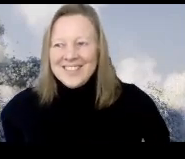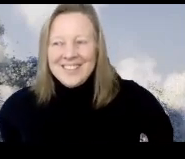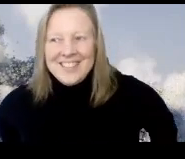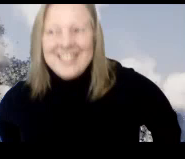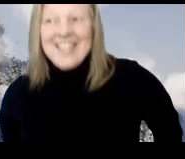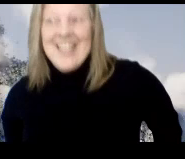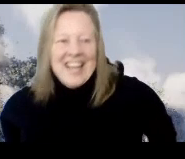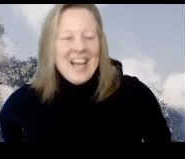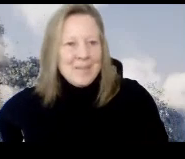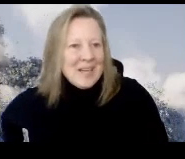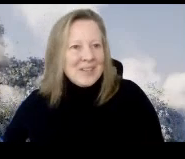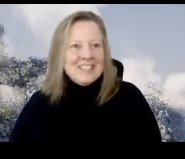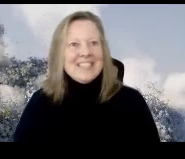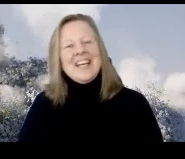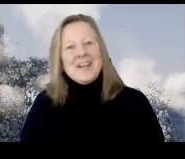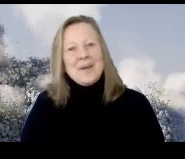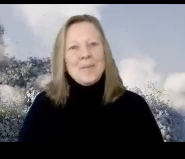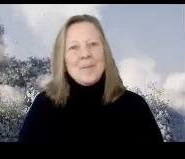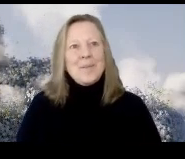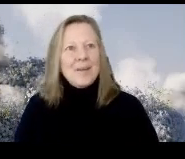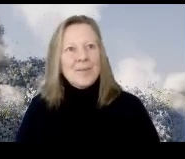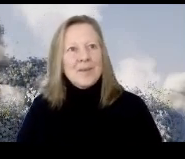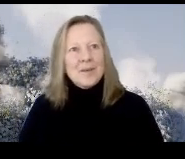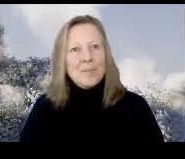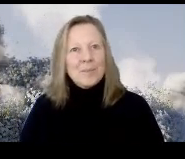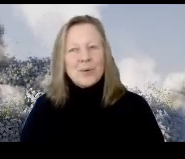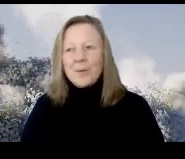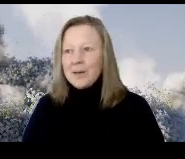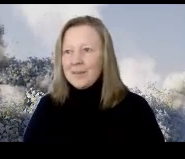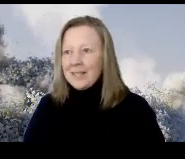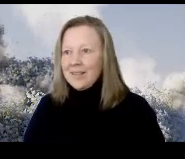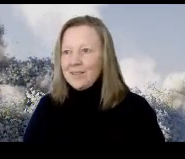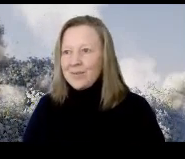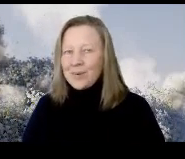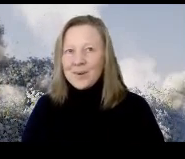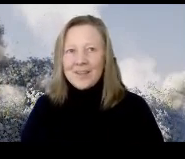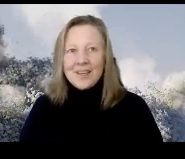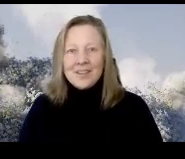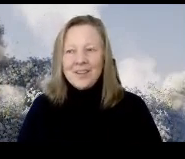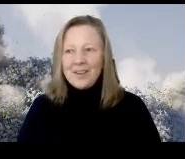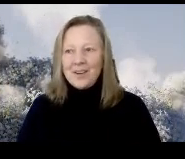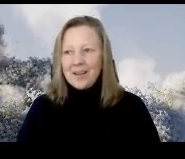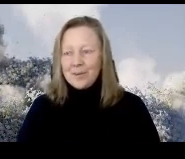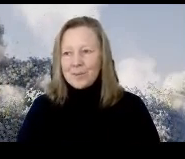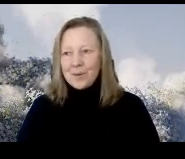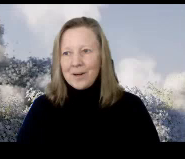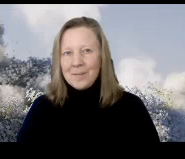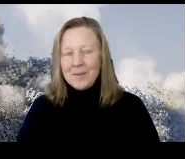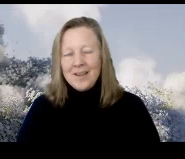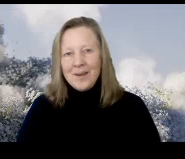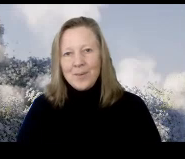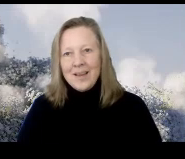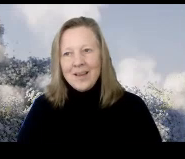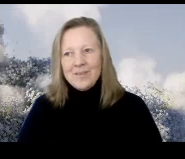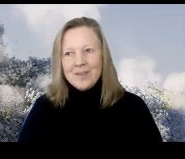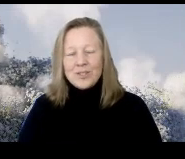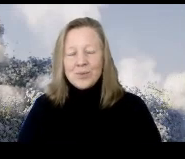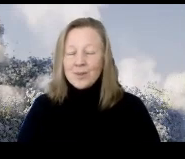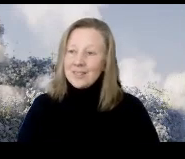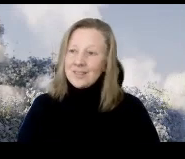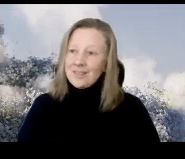Great, thanks, Luna. I'm Carolyn. I am the program lead for the National Healthcare Language Program. We